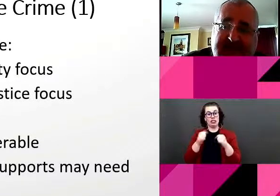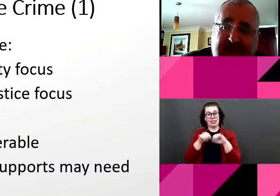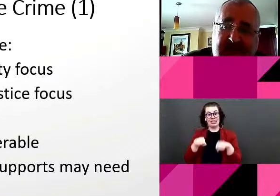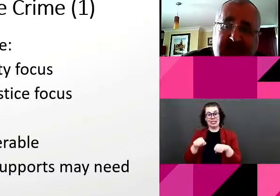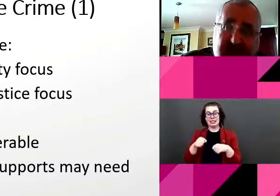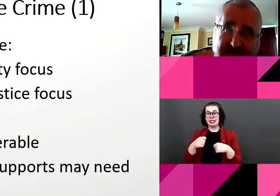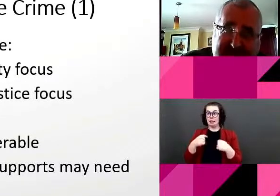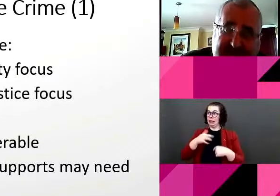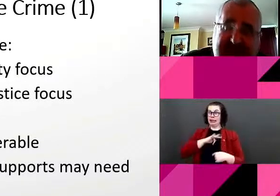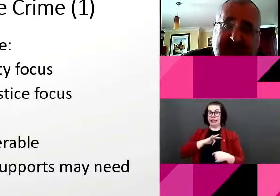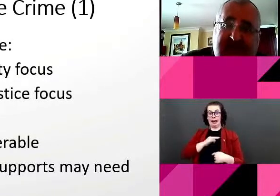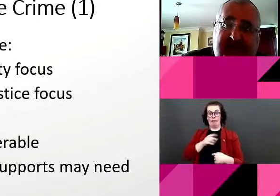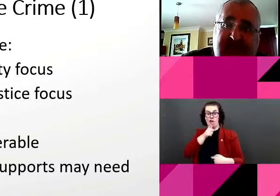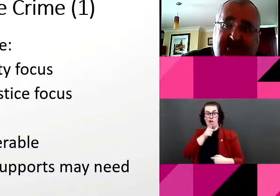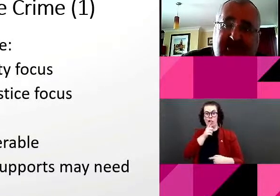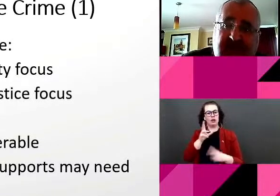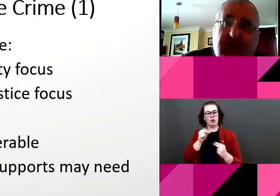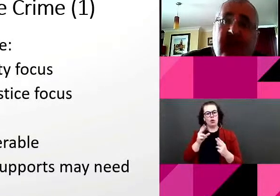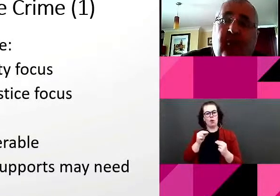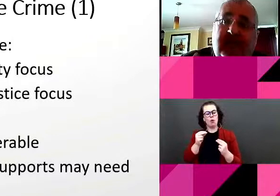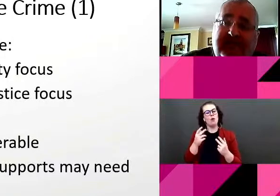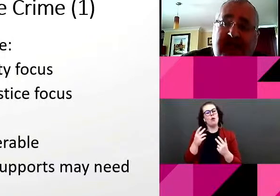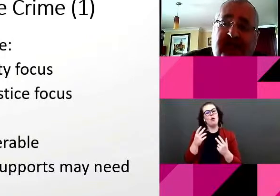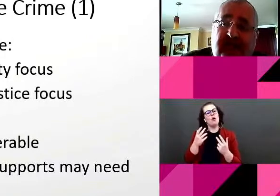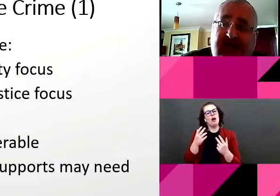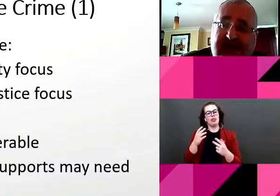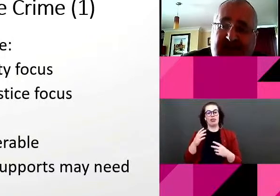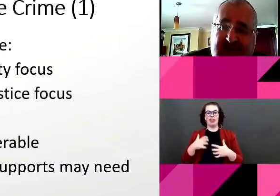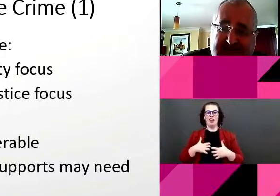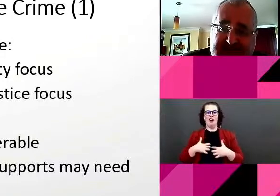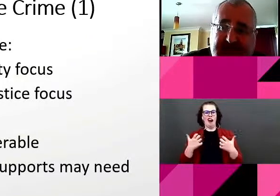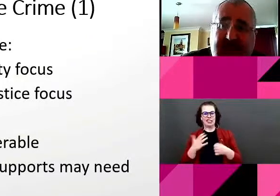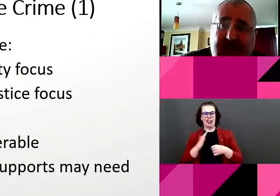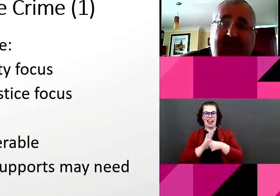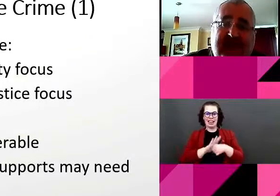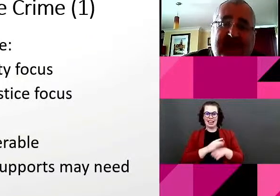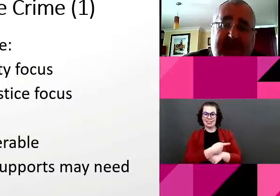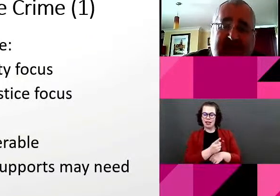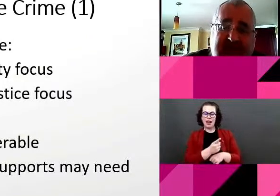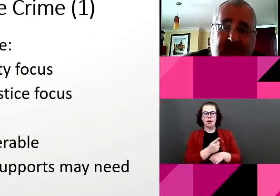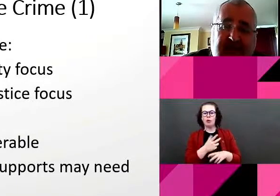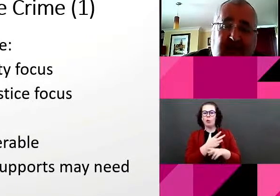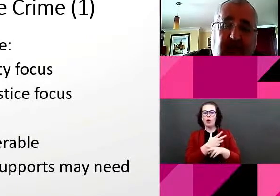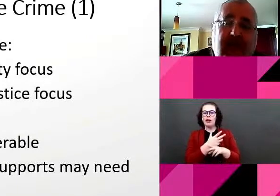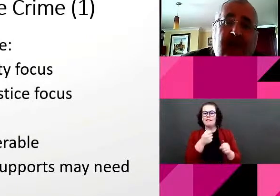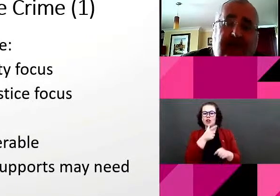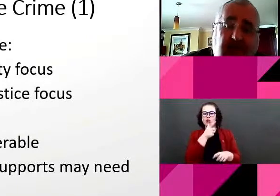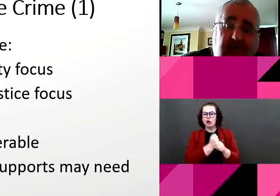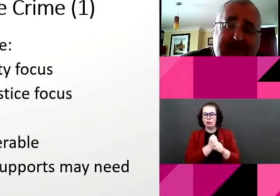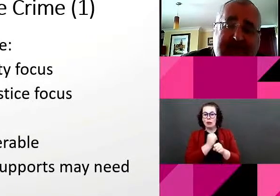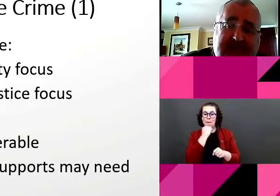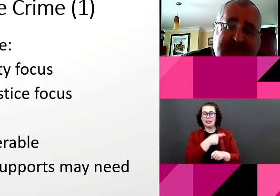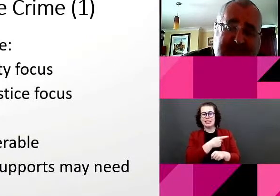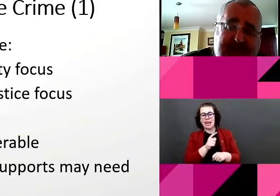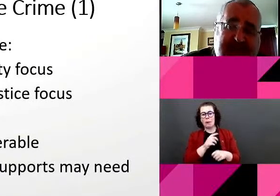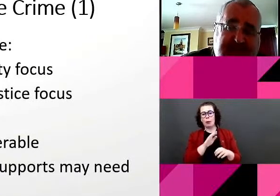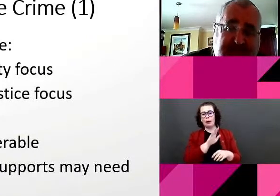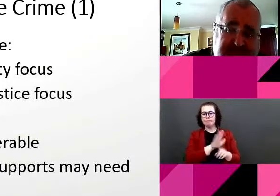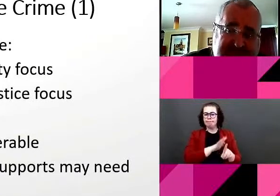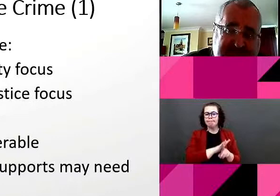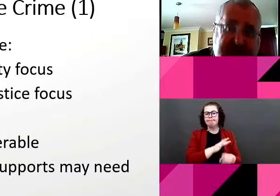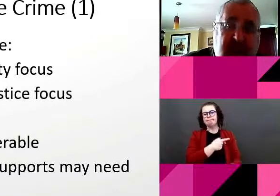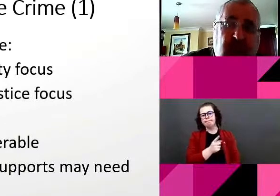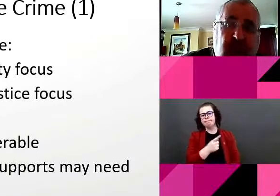the hostility dimension was never recognized, and that therefore full